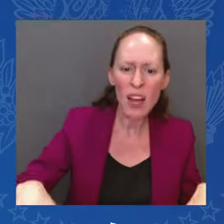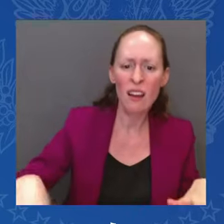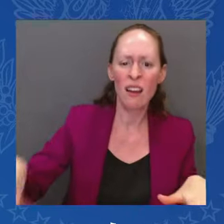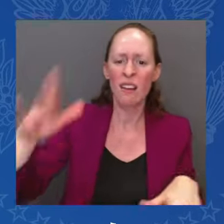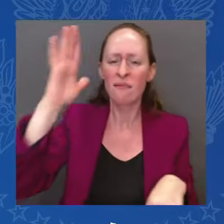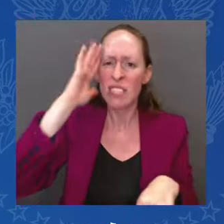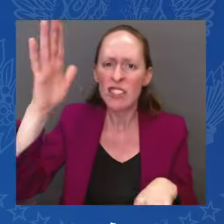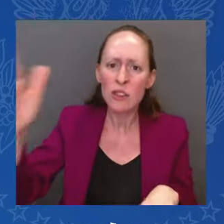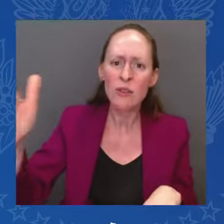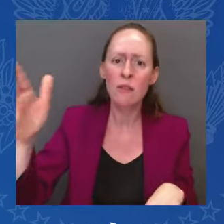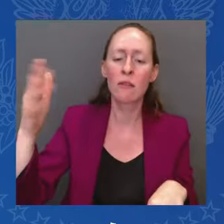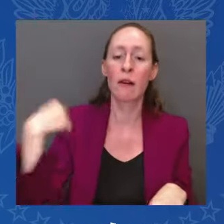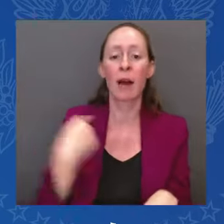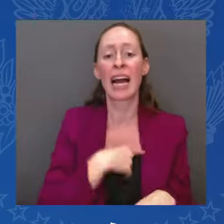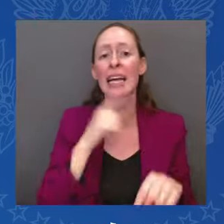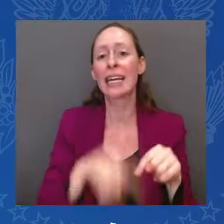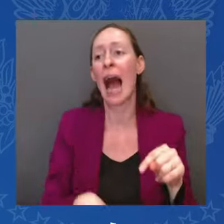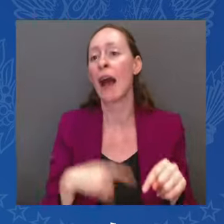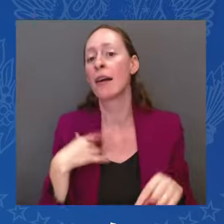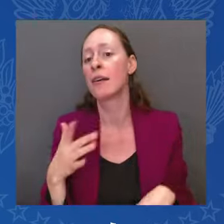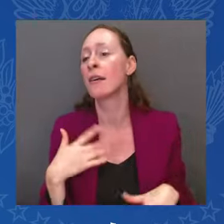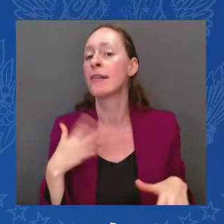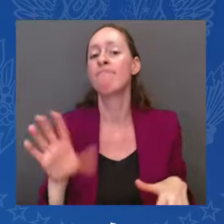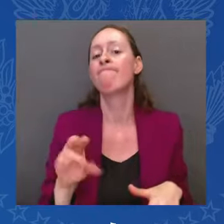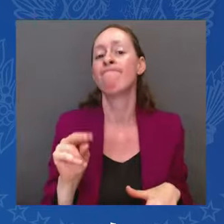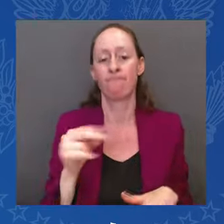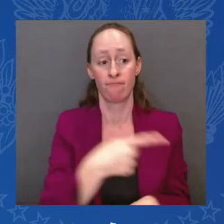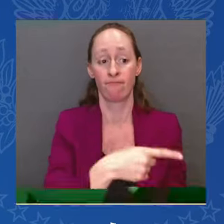will not be silenced. And